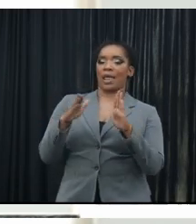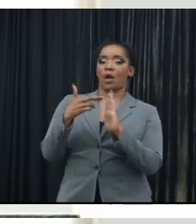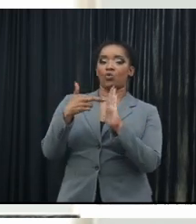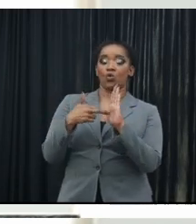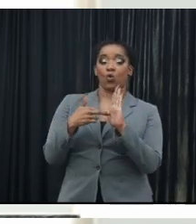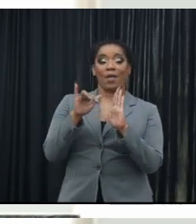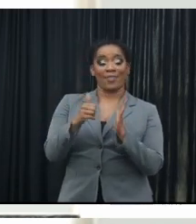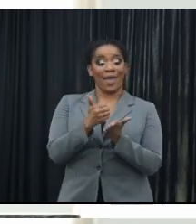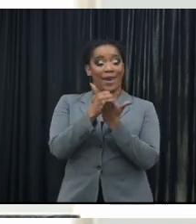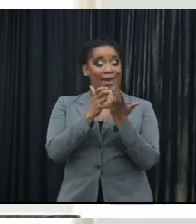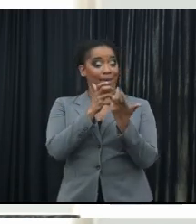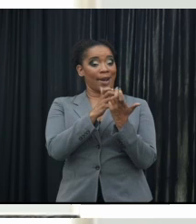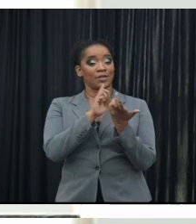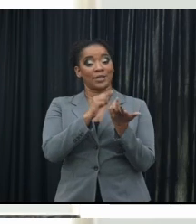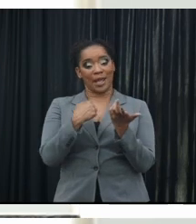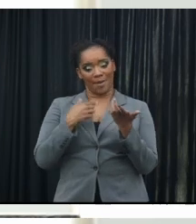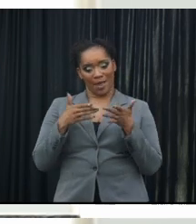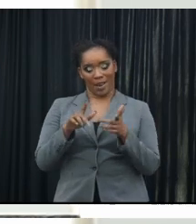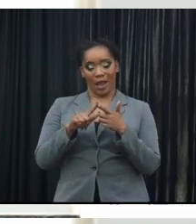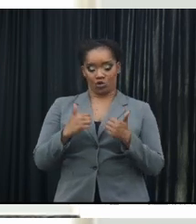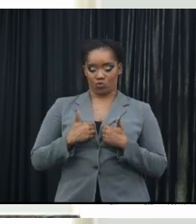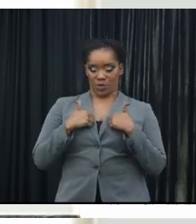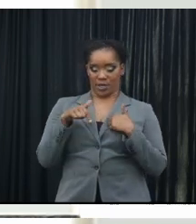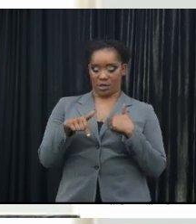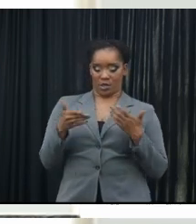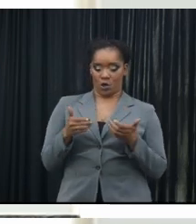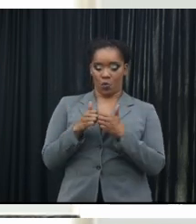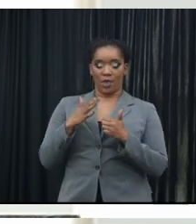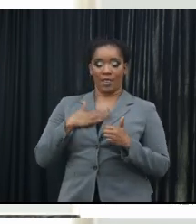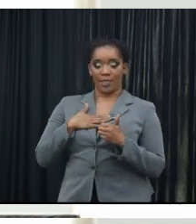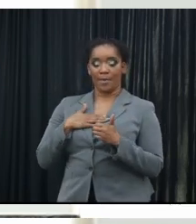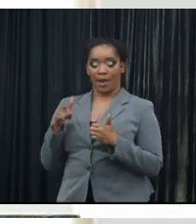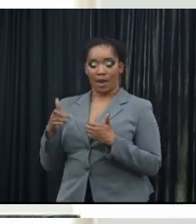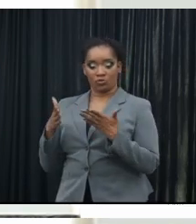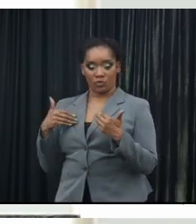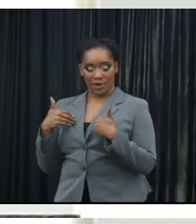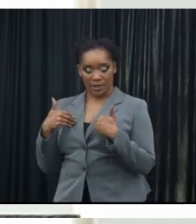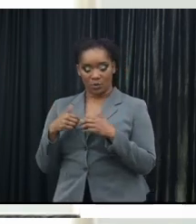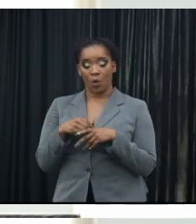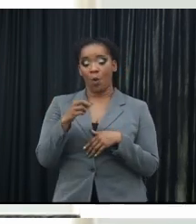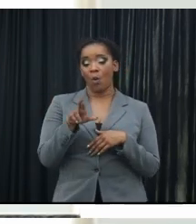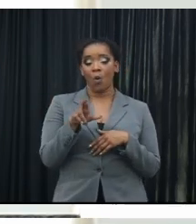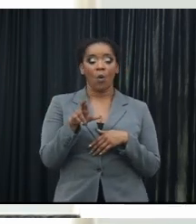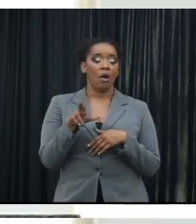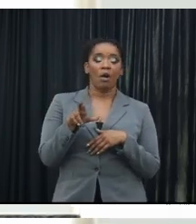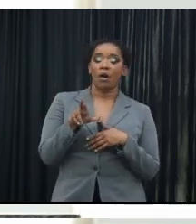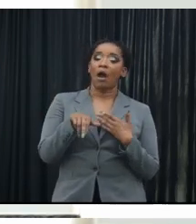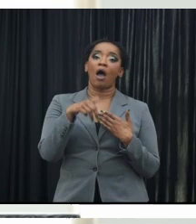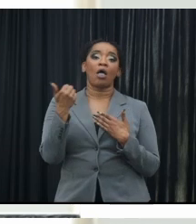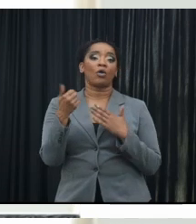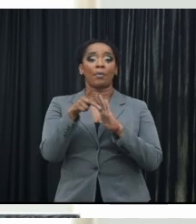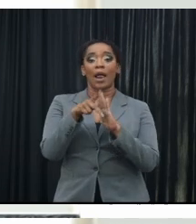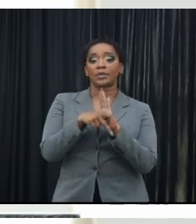am allowed to reside here with my needed animal. Or it could be, other types of policies. Animals are